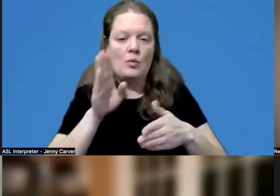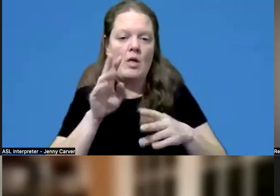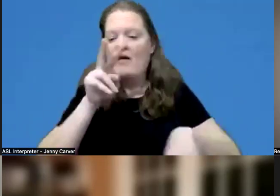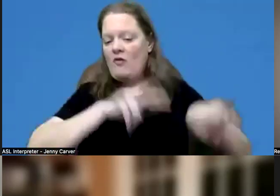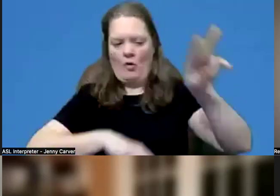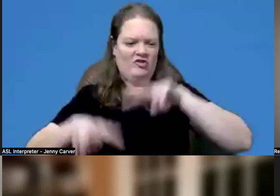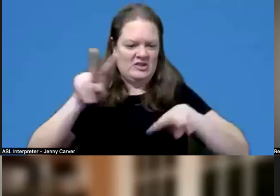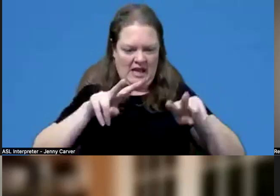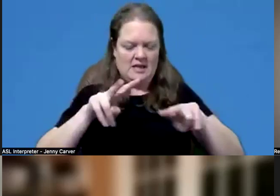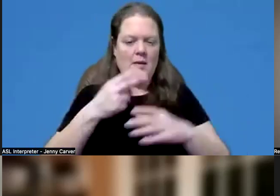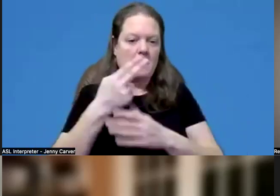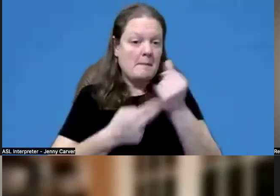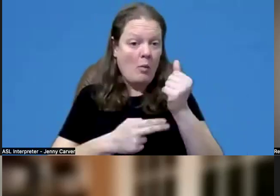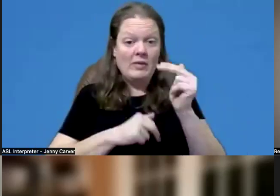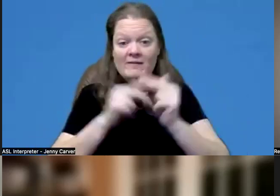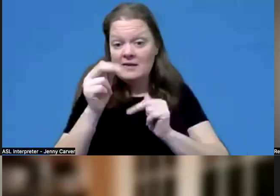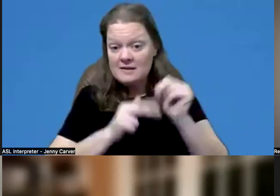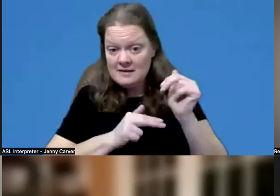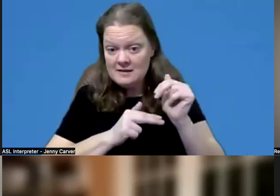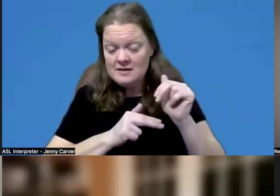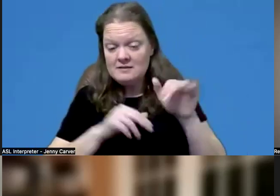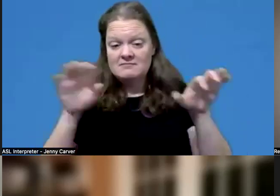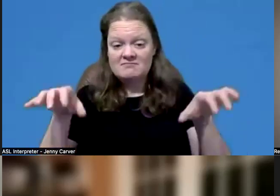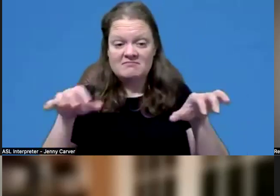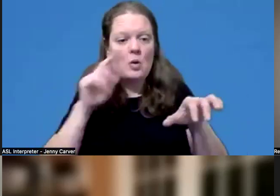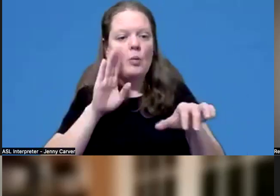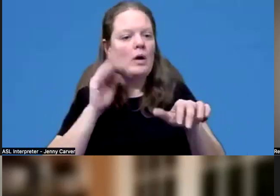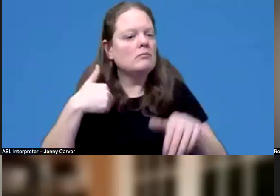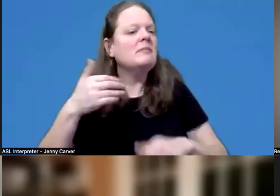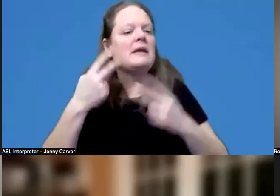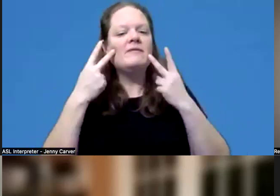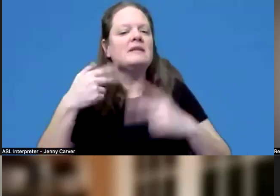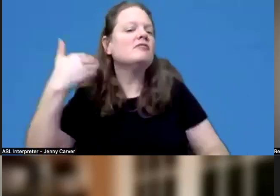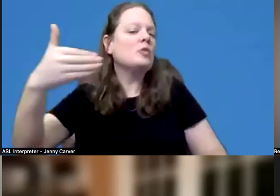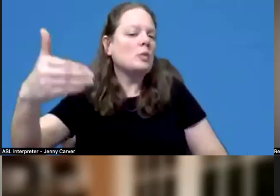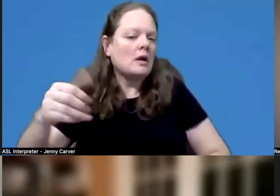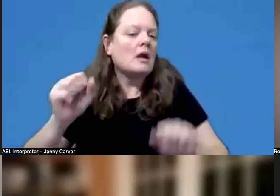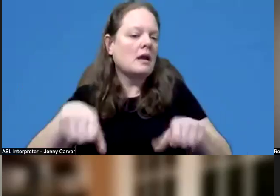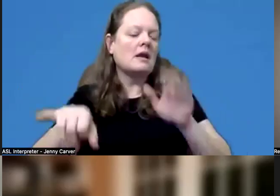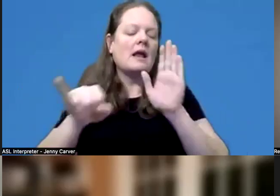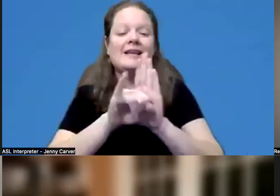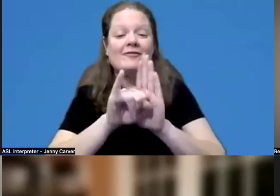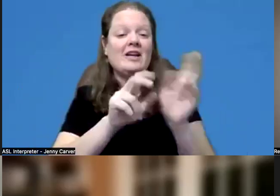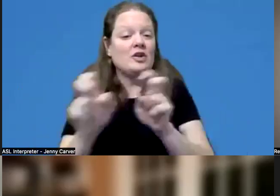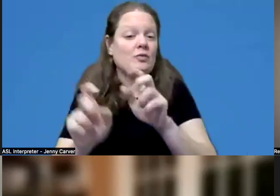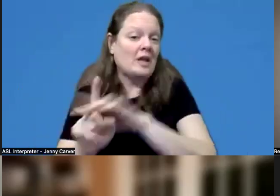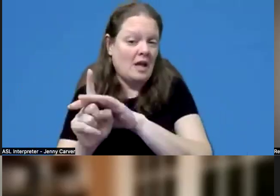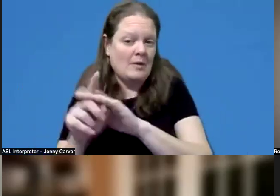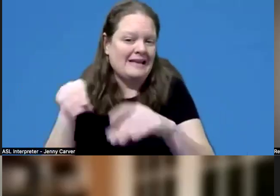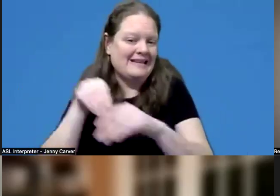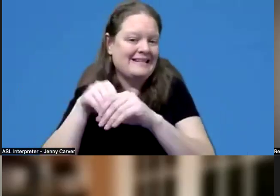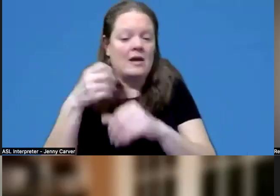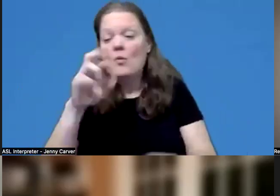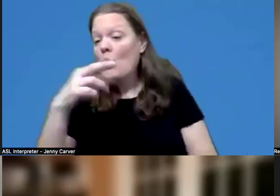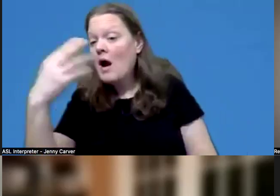oversight of both of the facilities and will be there frequently and be able to identify issues that come up inside or